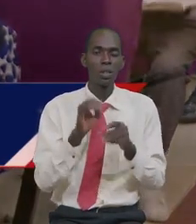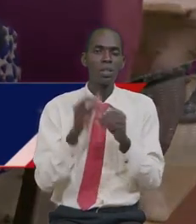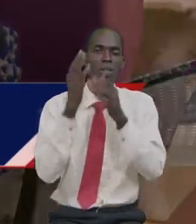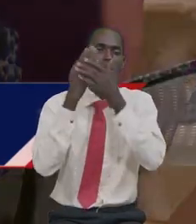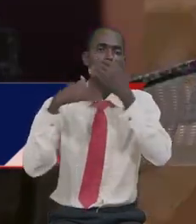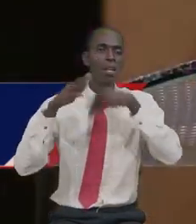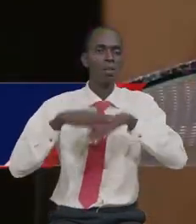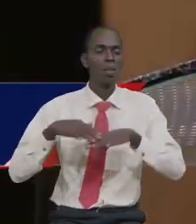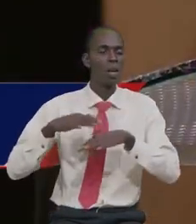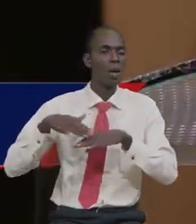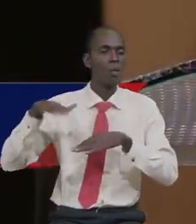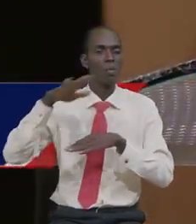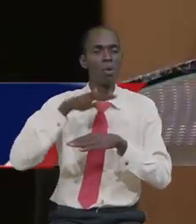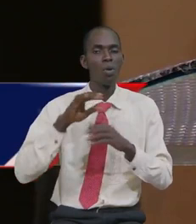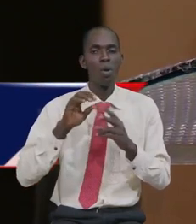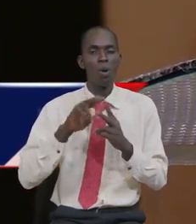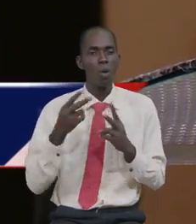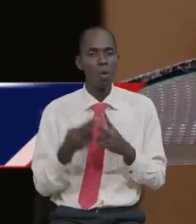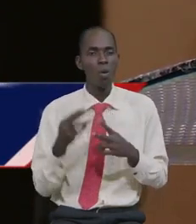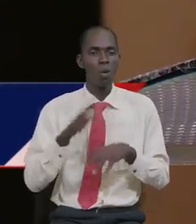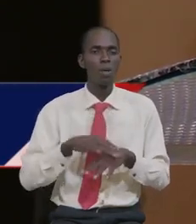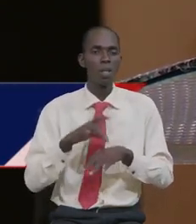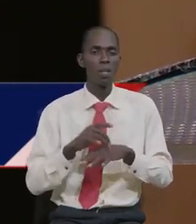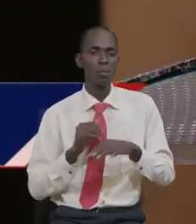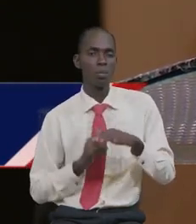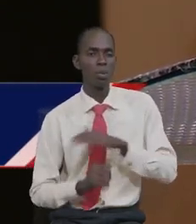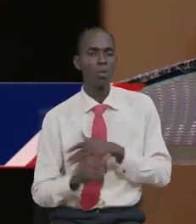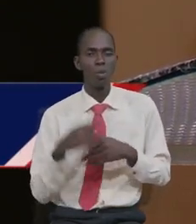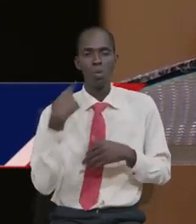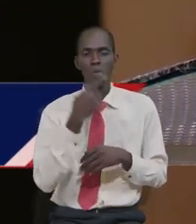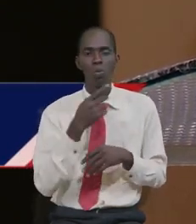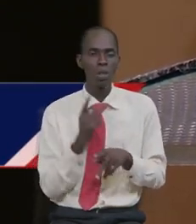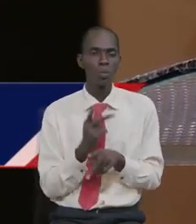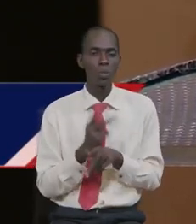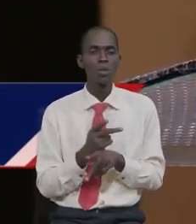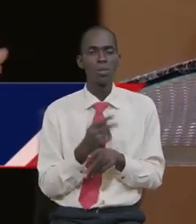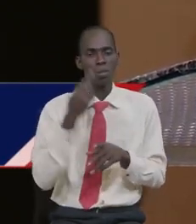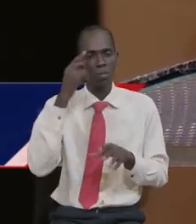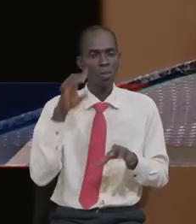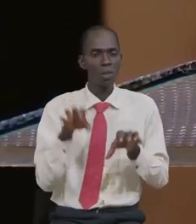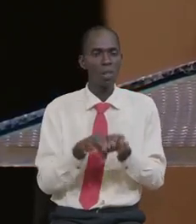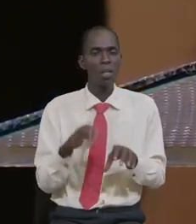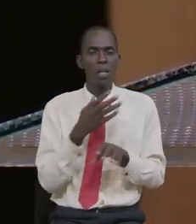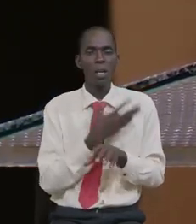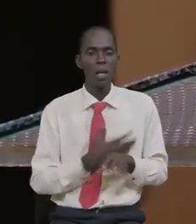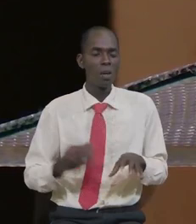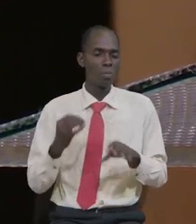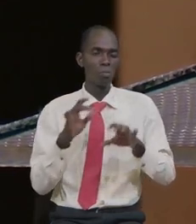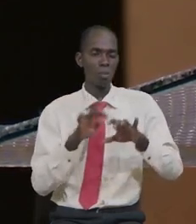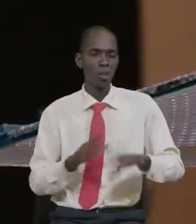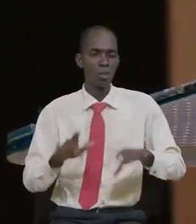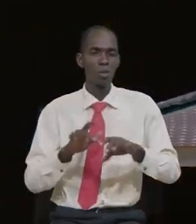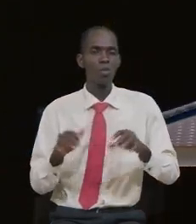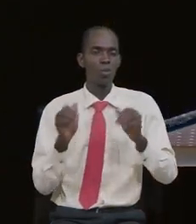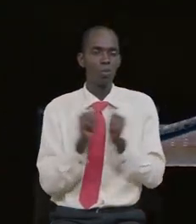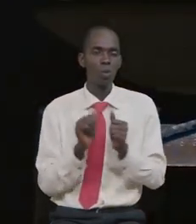who keepeth covenant and mercy with thy servants that walk before